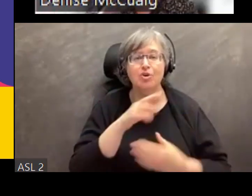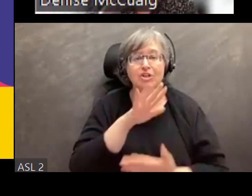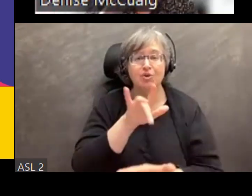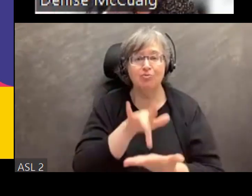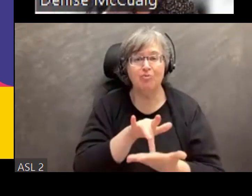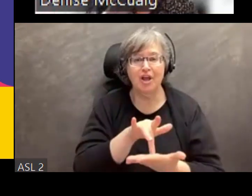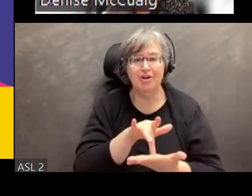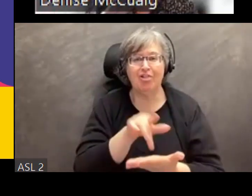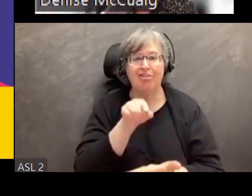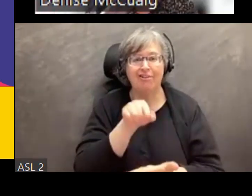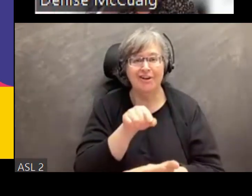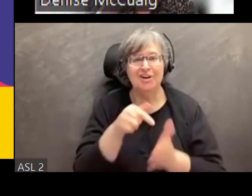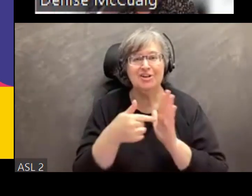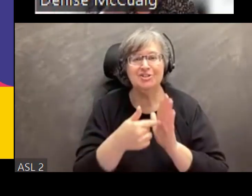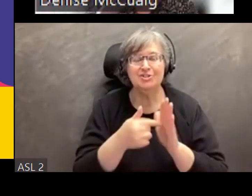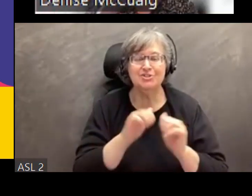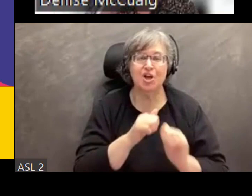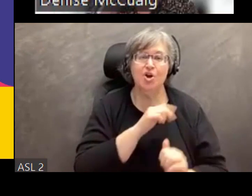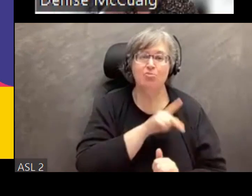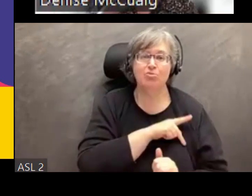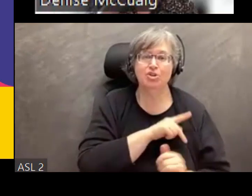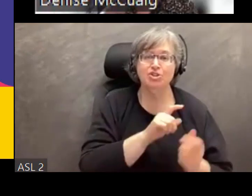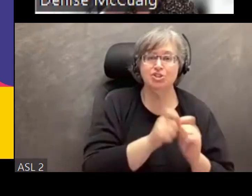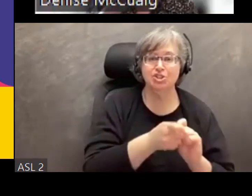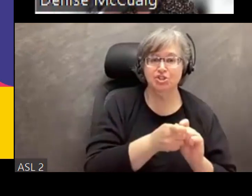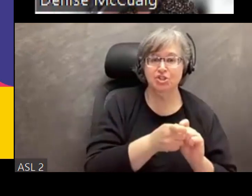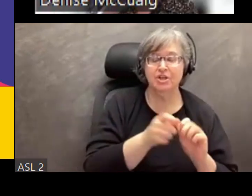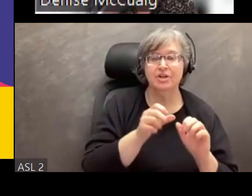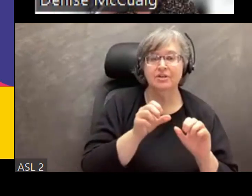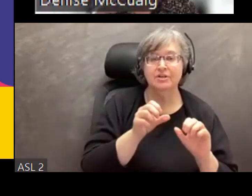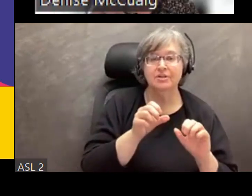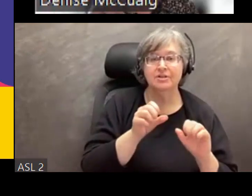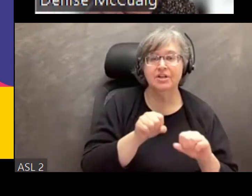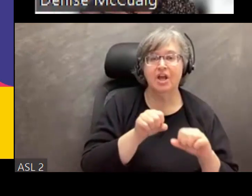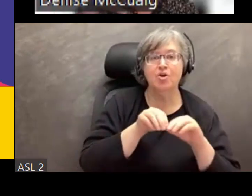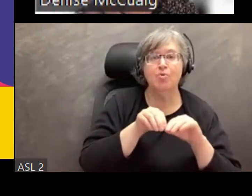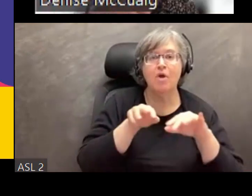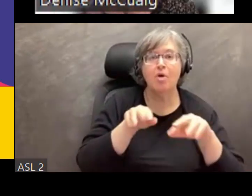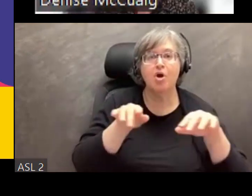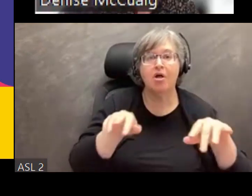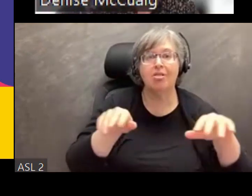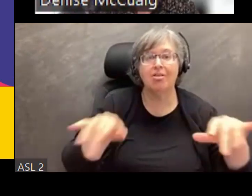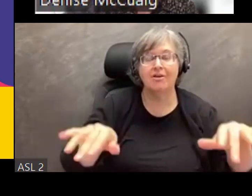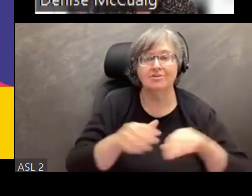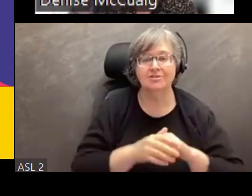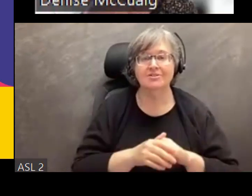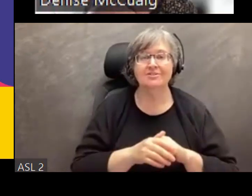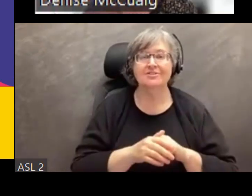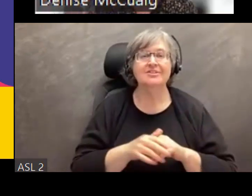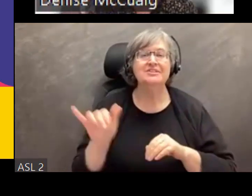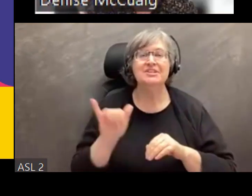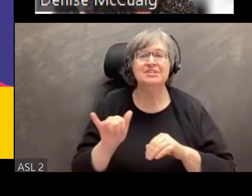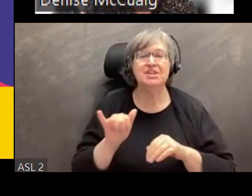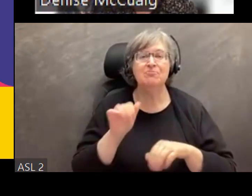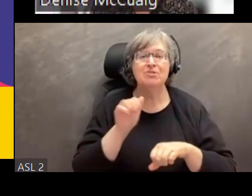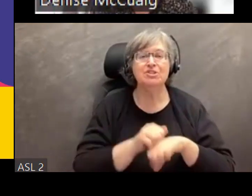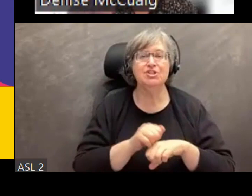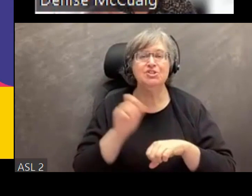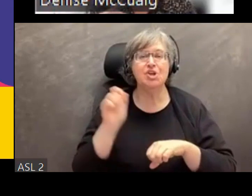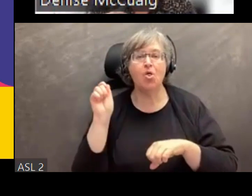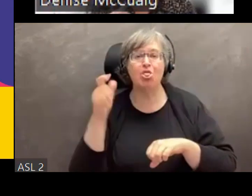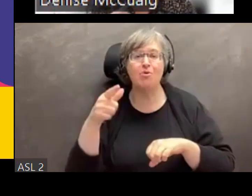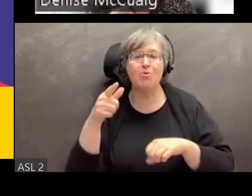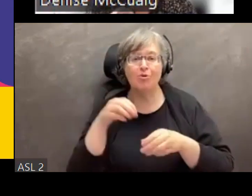resources in the middle and you showed how personal change can have that ripple effect, like throwing a stone into